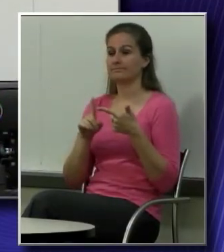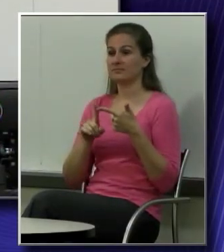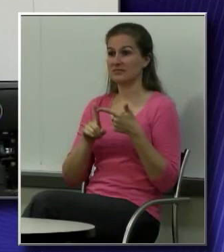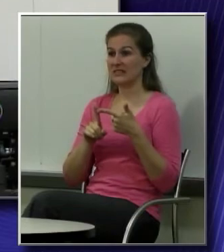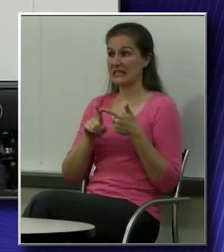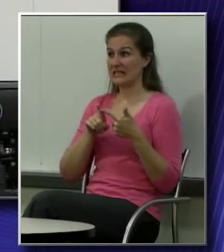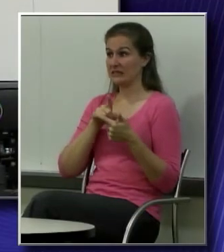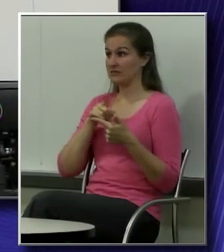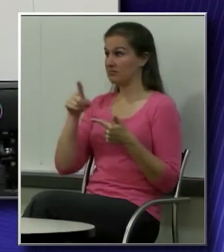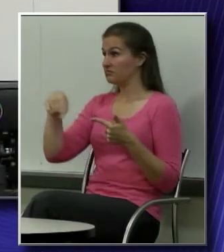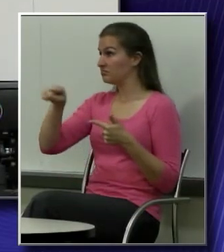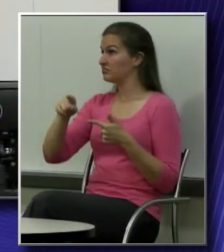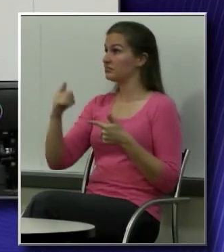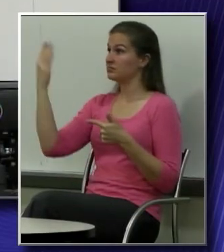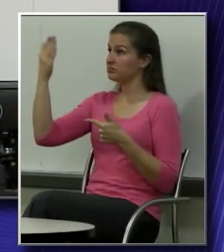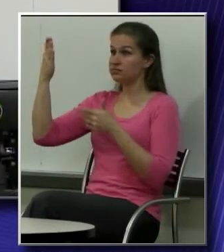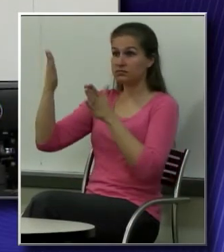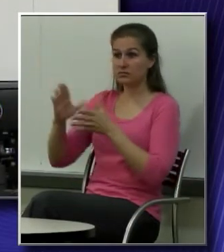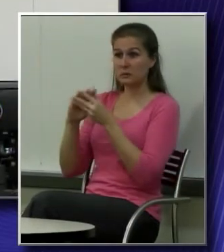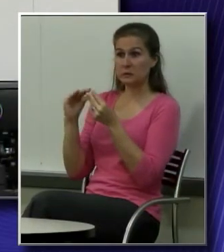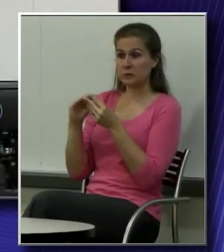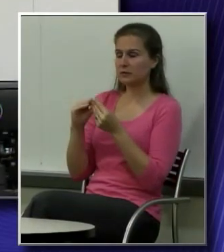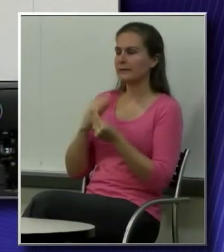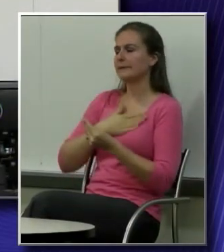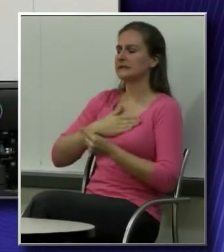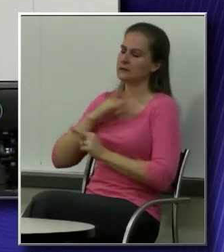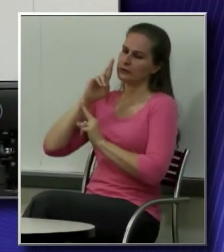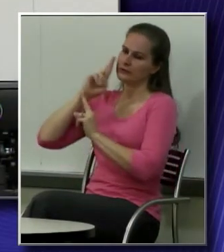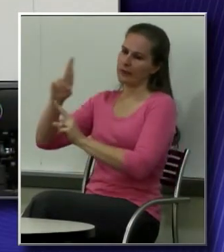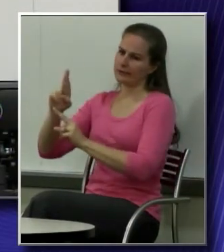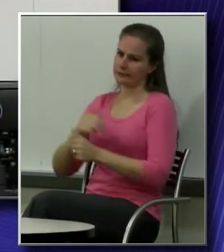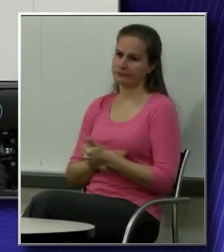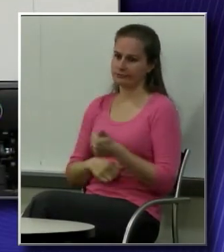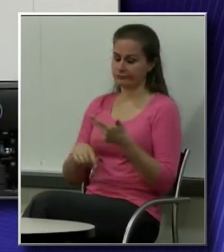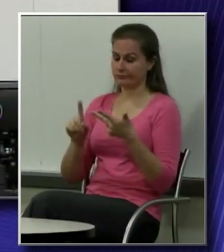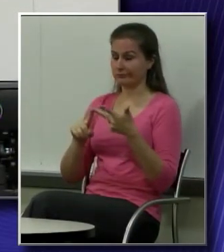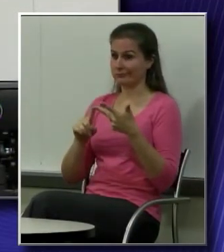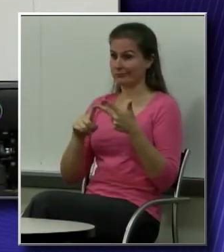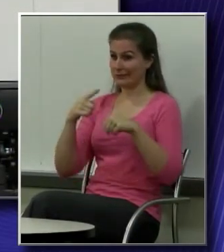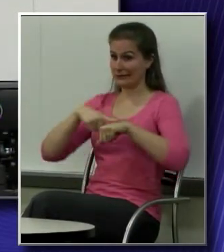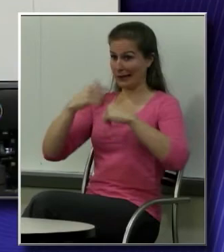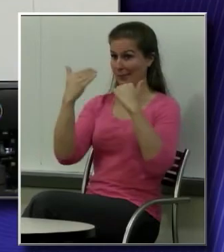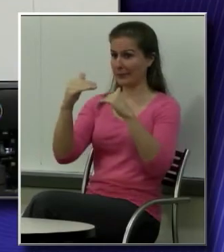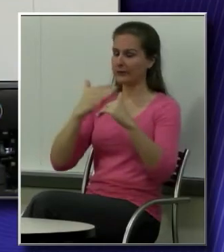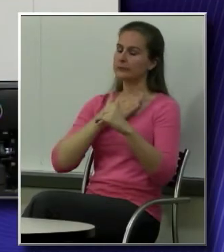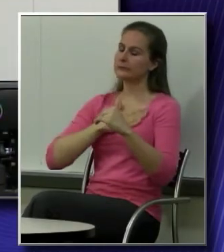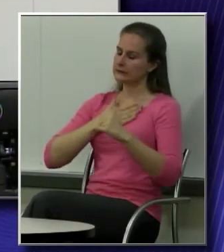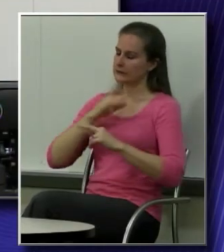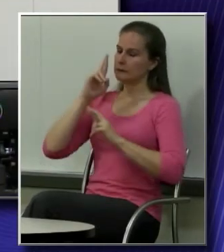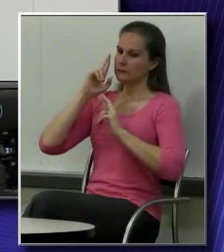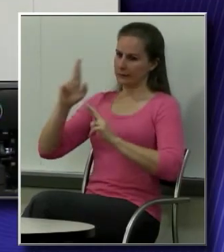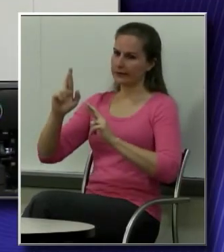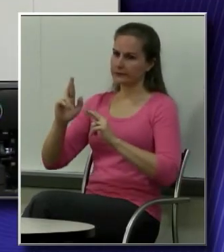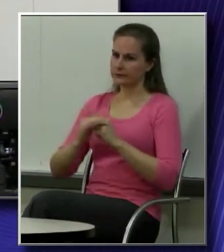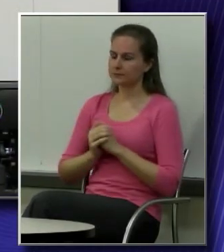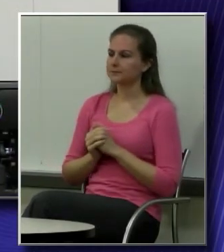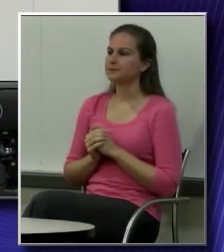who come forward. We'd also ask that you respect the time limits to enable everyone to have an opportunity to